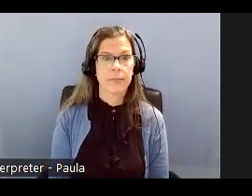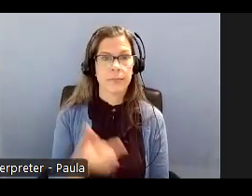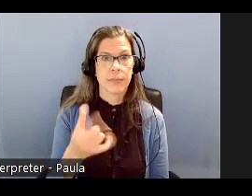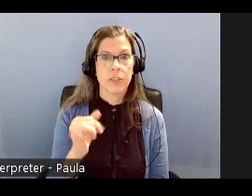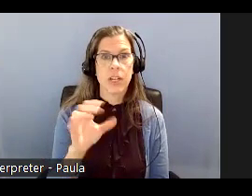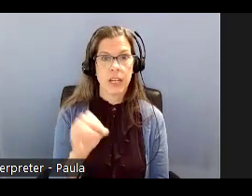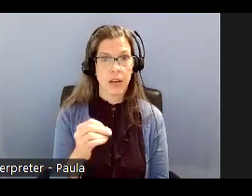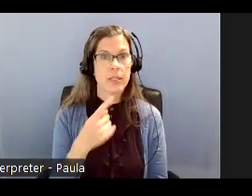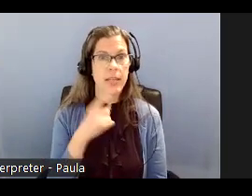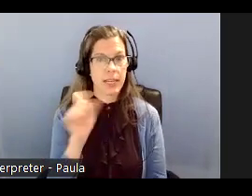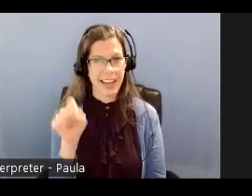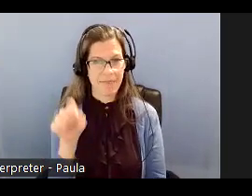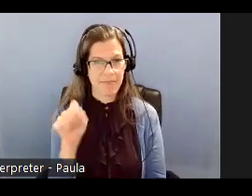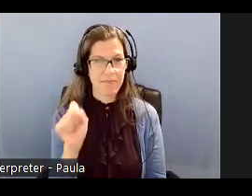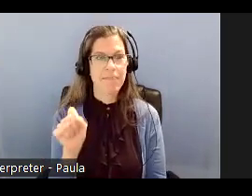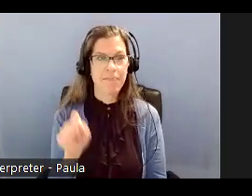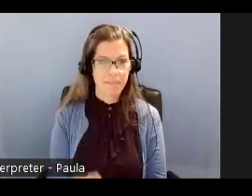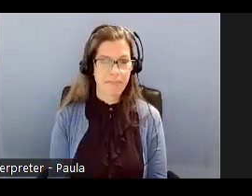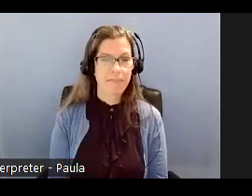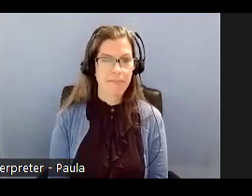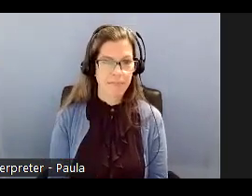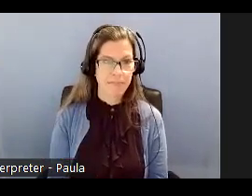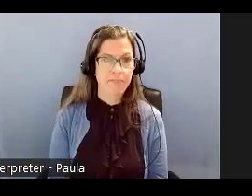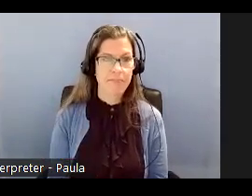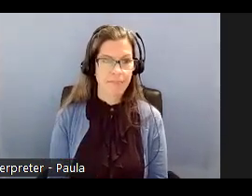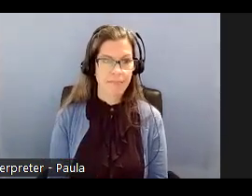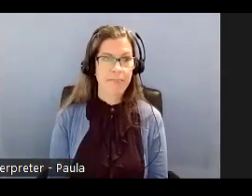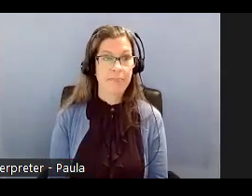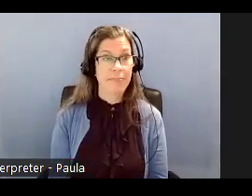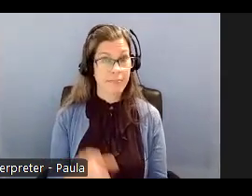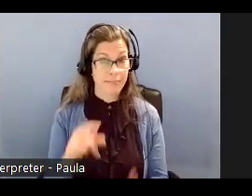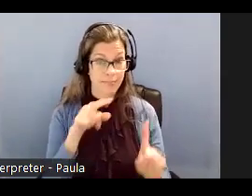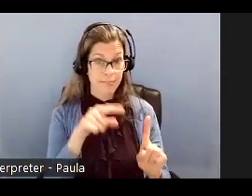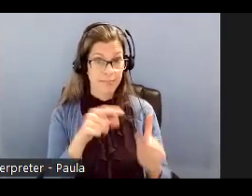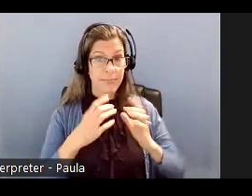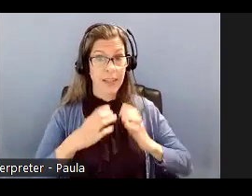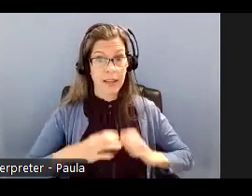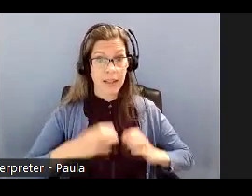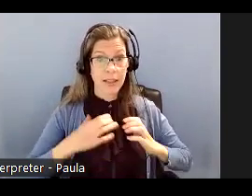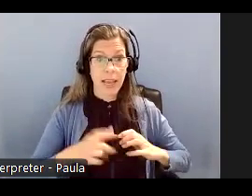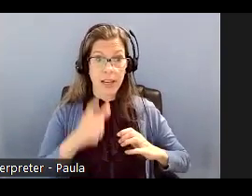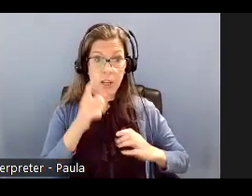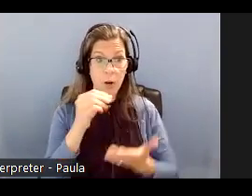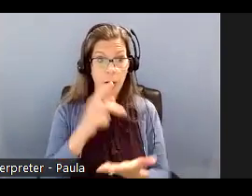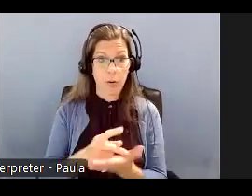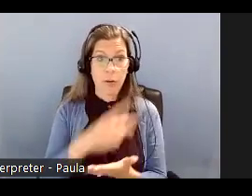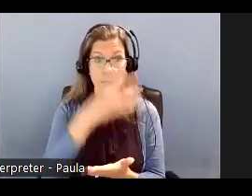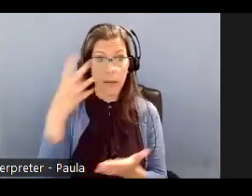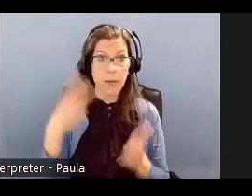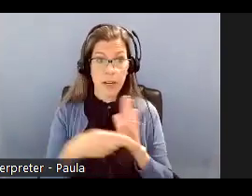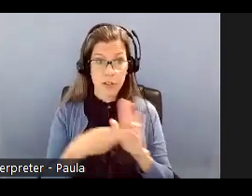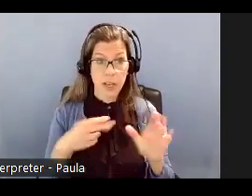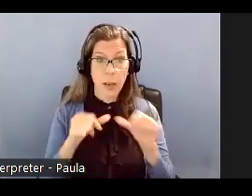Yes, definitely. So for clients who get approved for an immigration status of